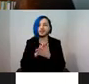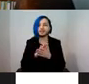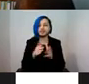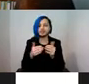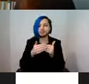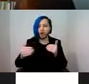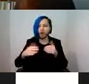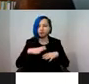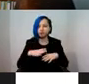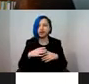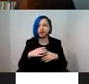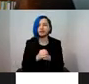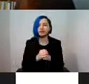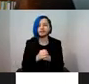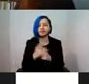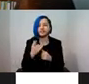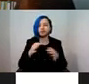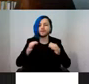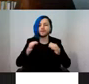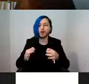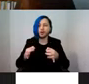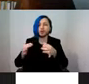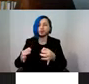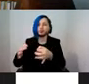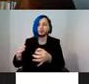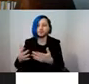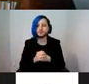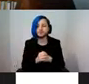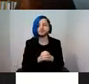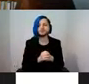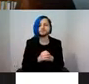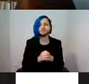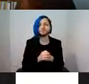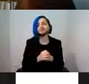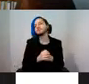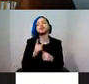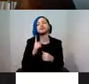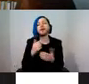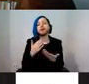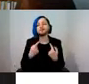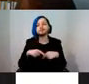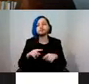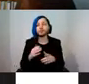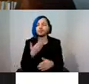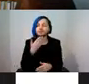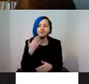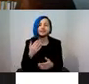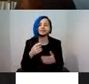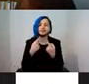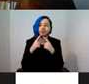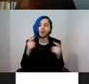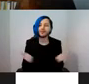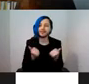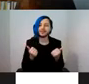mostly because I was furloughed for a very long time and as a lot of the project team. But we're really, really pleased to now have the report and quite a significant